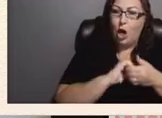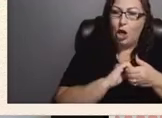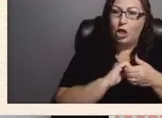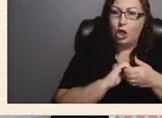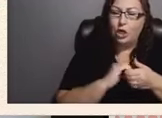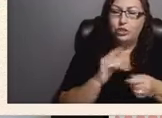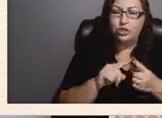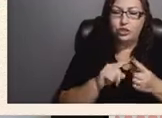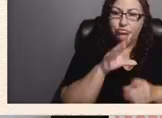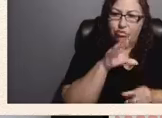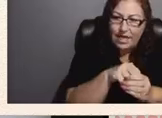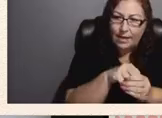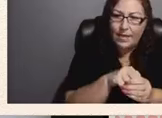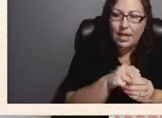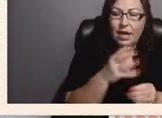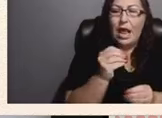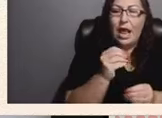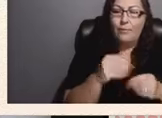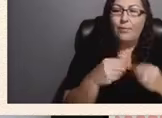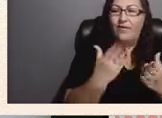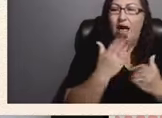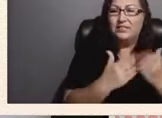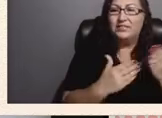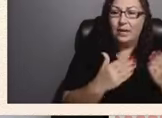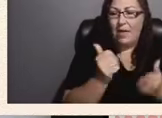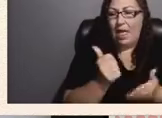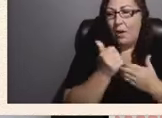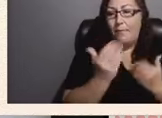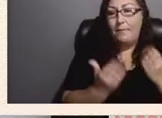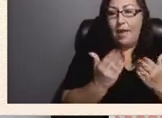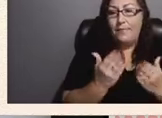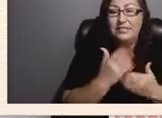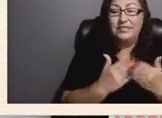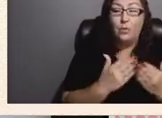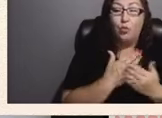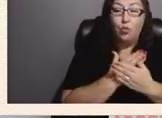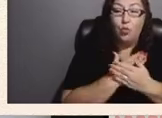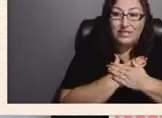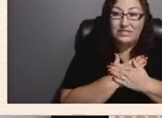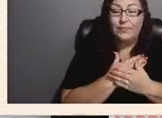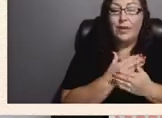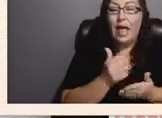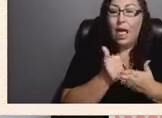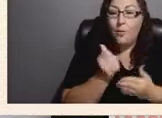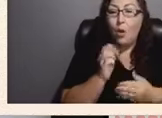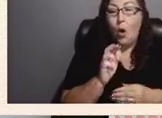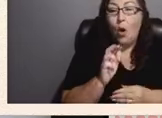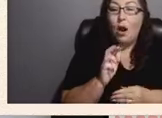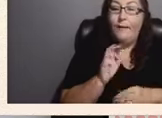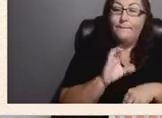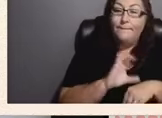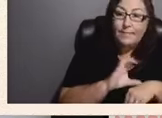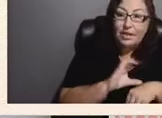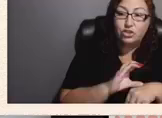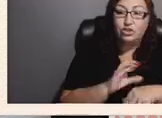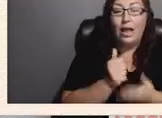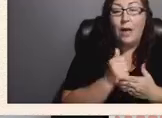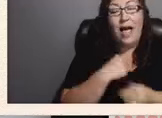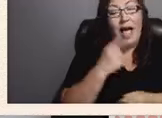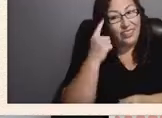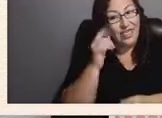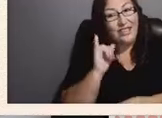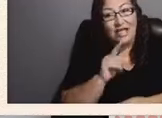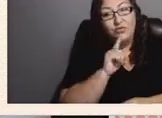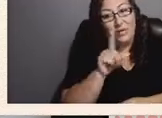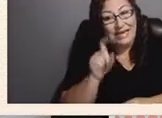in and provide some help, maybe some respite help or ministry help, because I think it's so needed and some